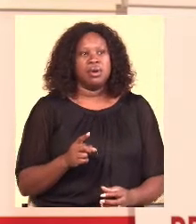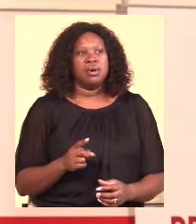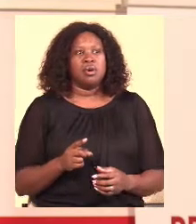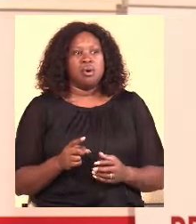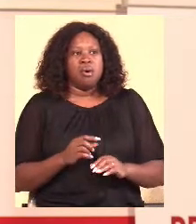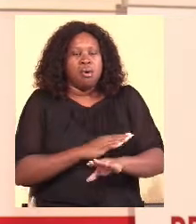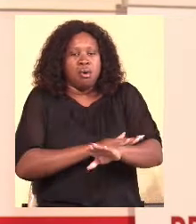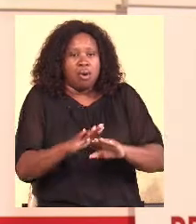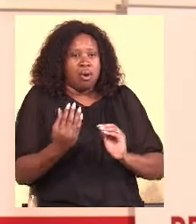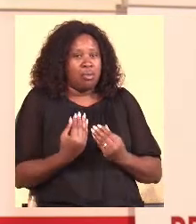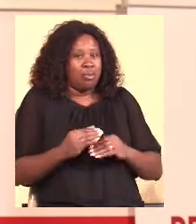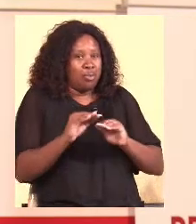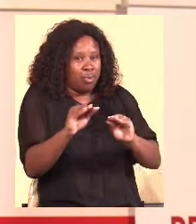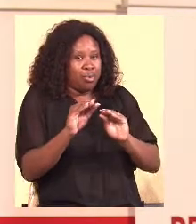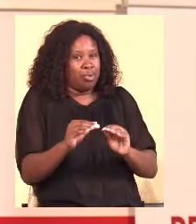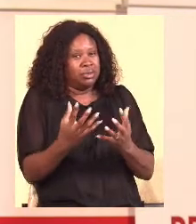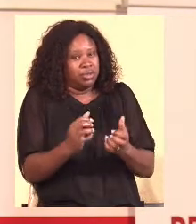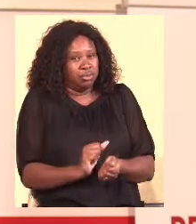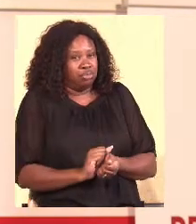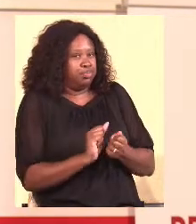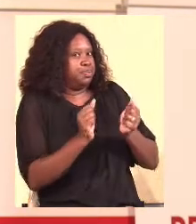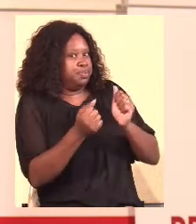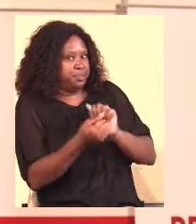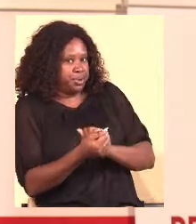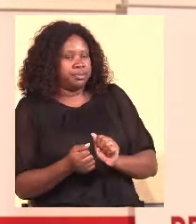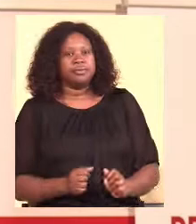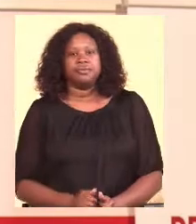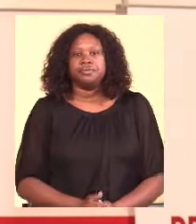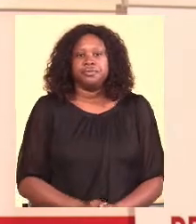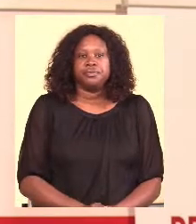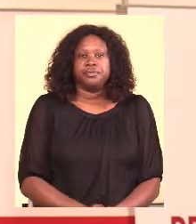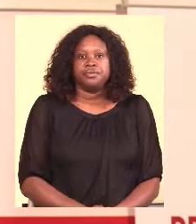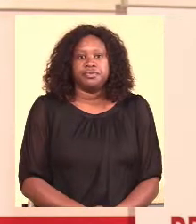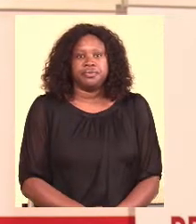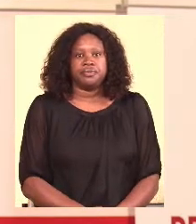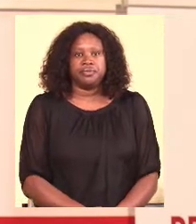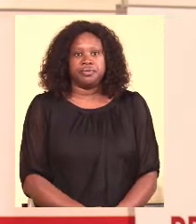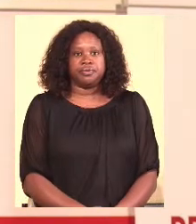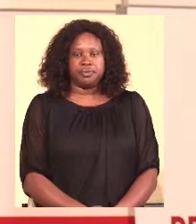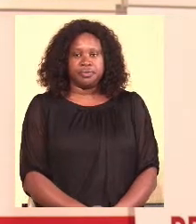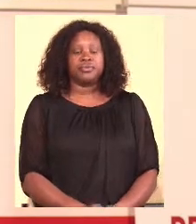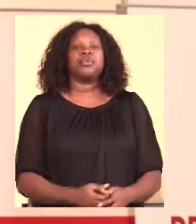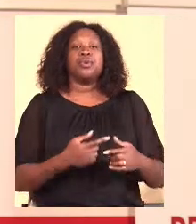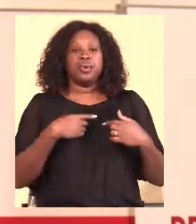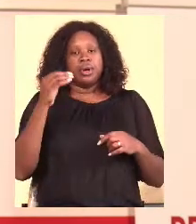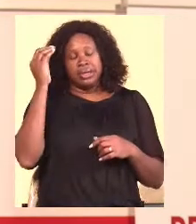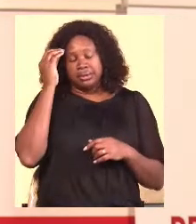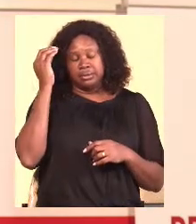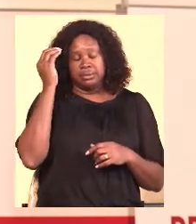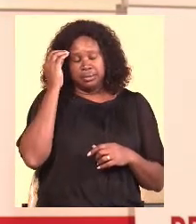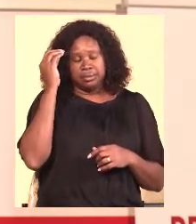mode needed to be diversified. We also know that that